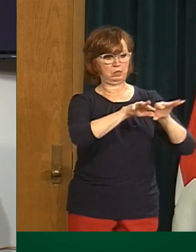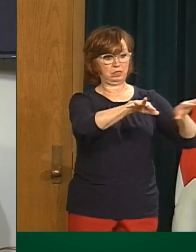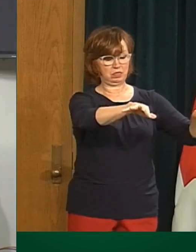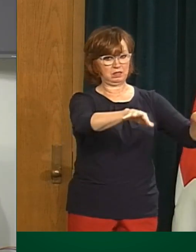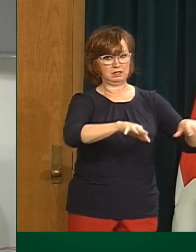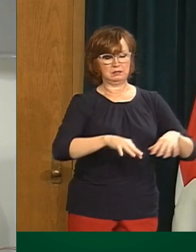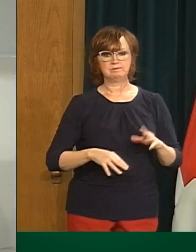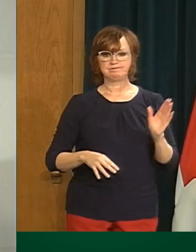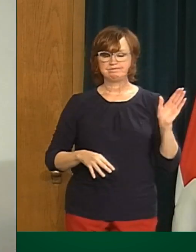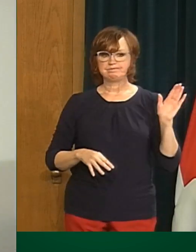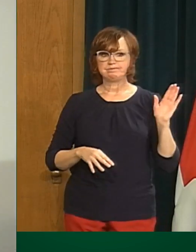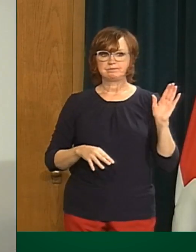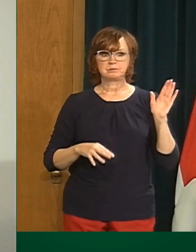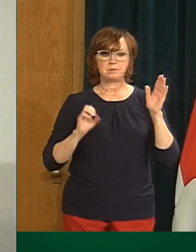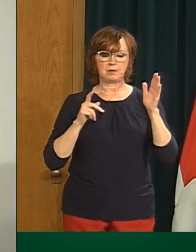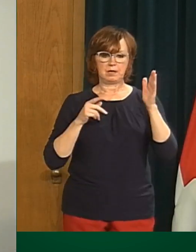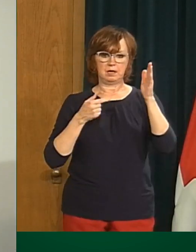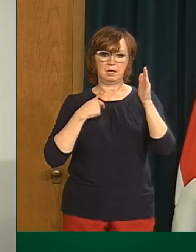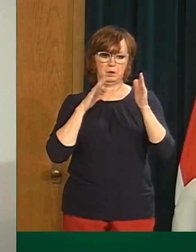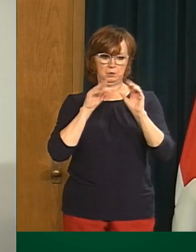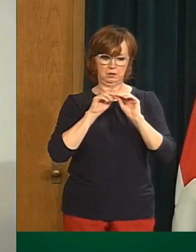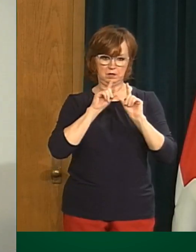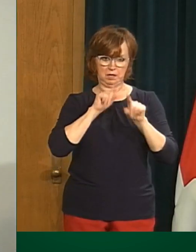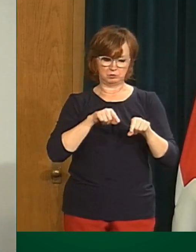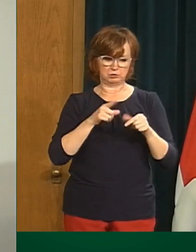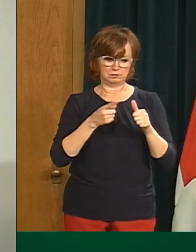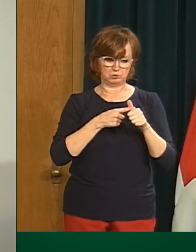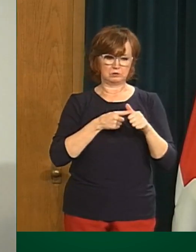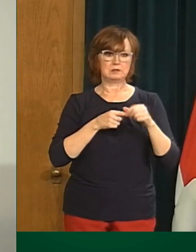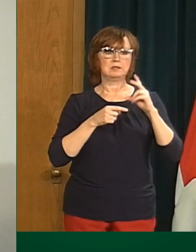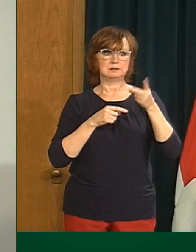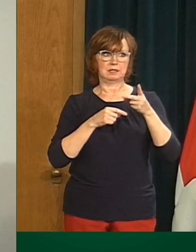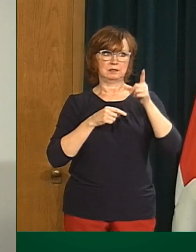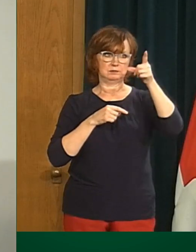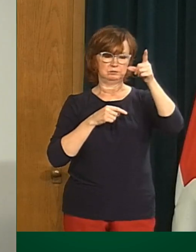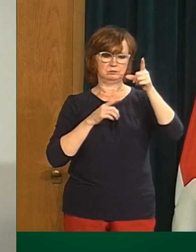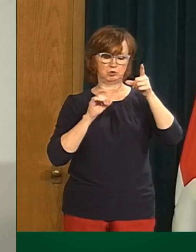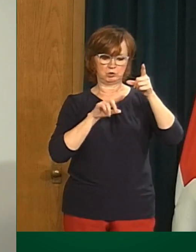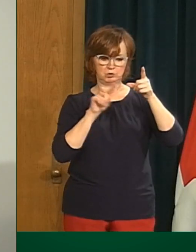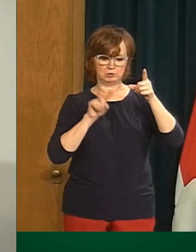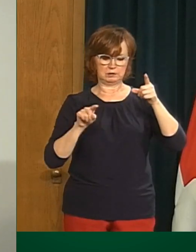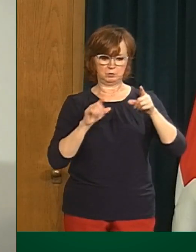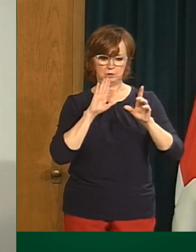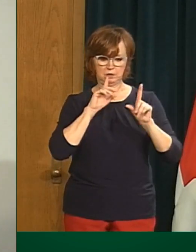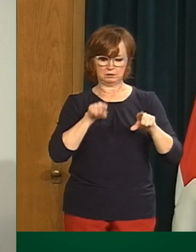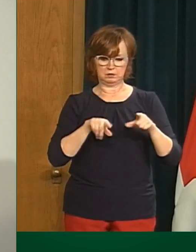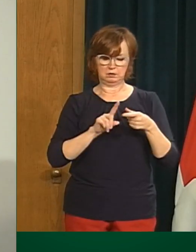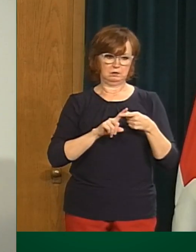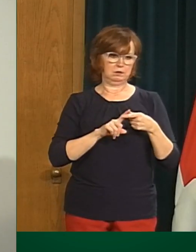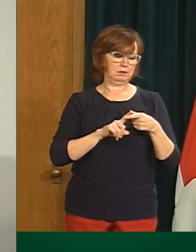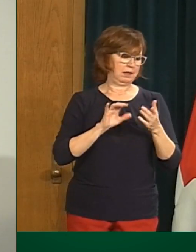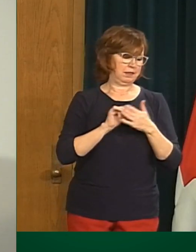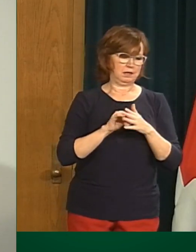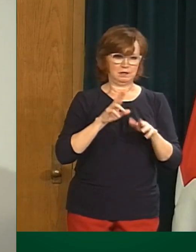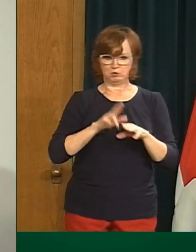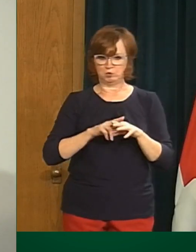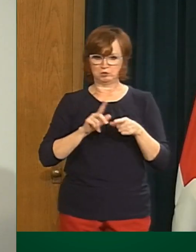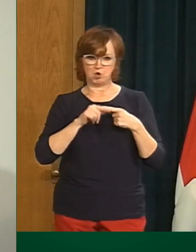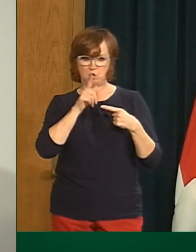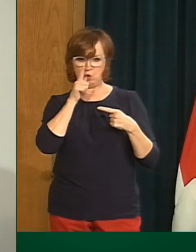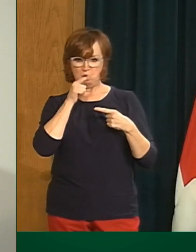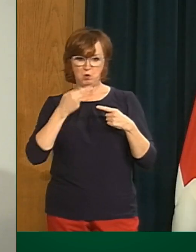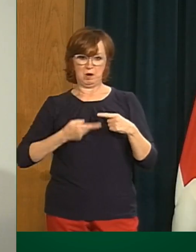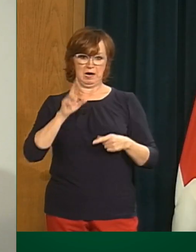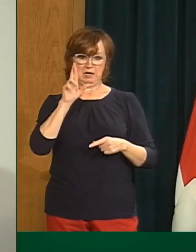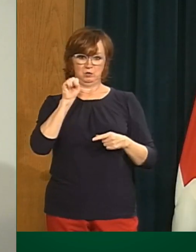add to that. But we understand that anyone who's a first responder, whether it's healthcare, fire, police, EMS, they are at